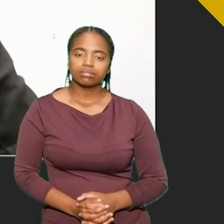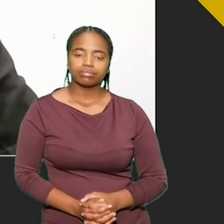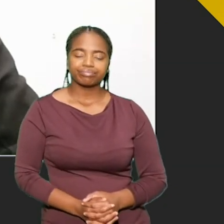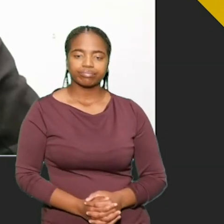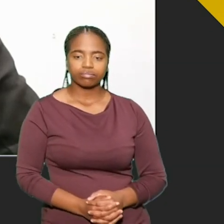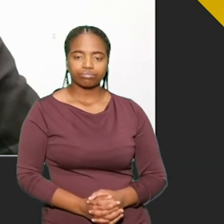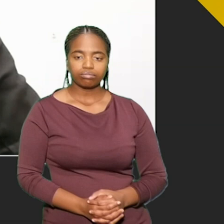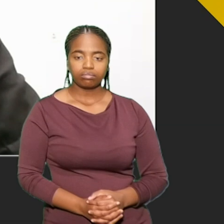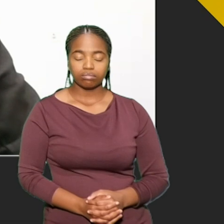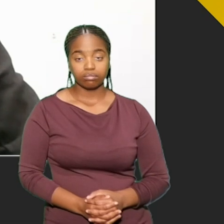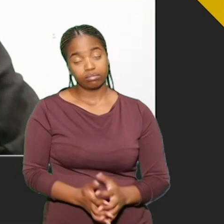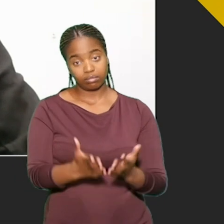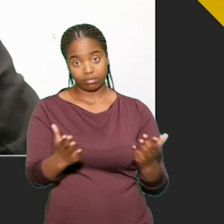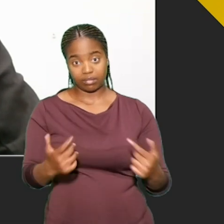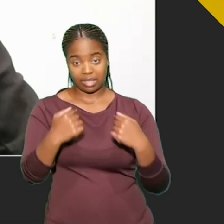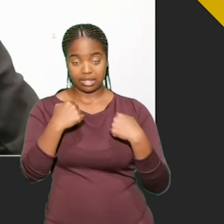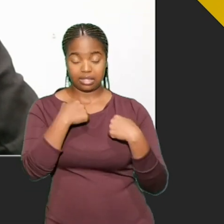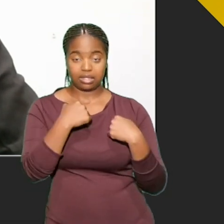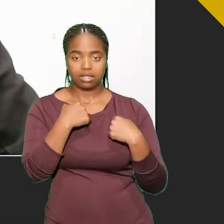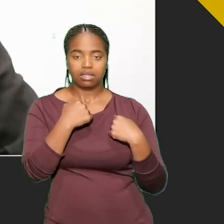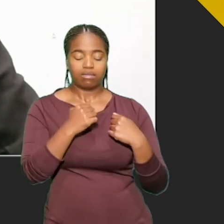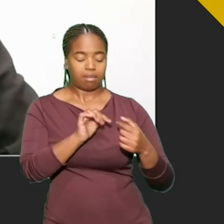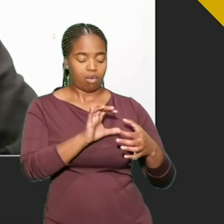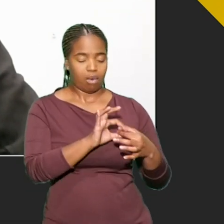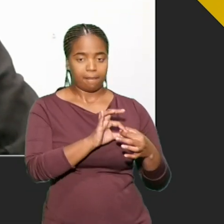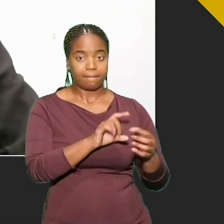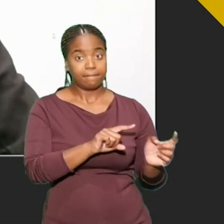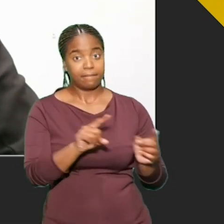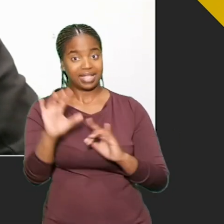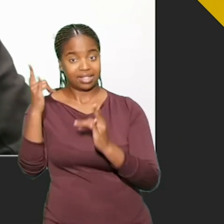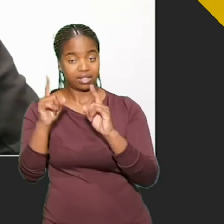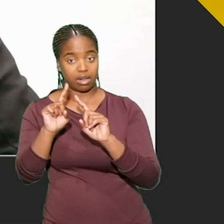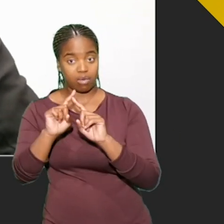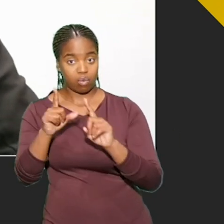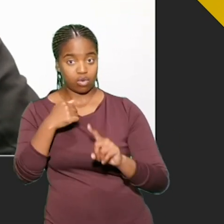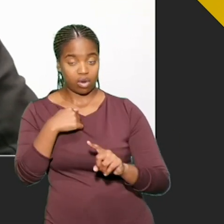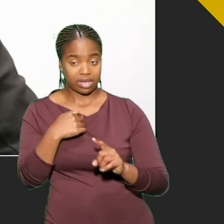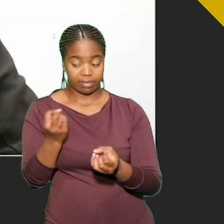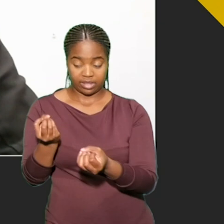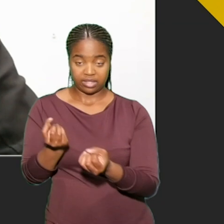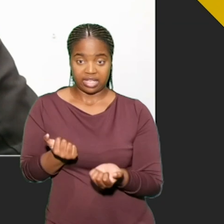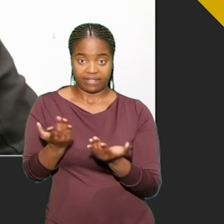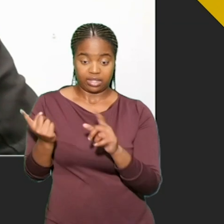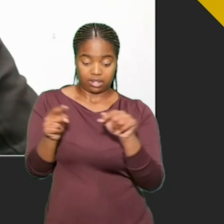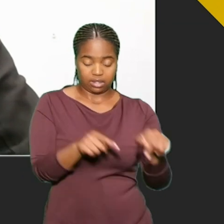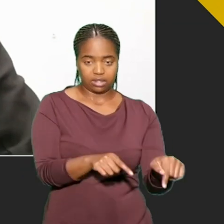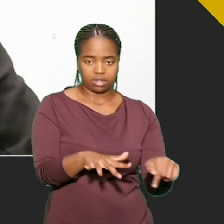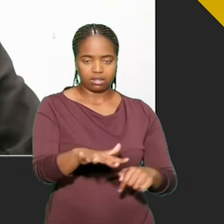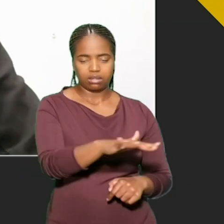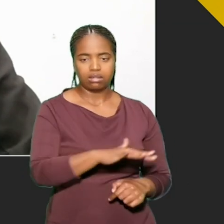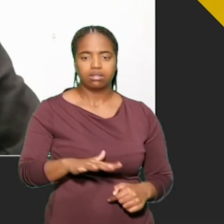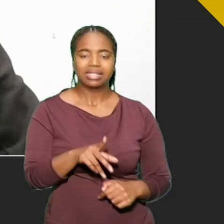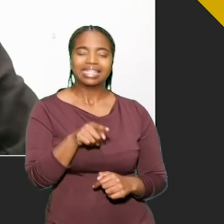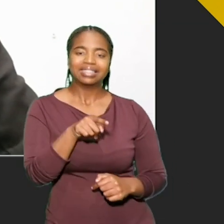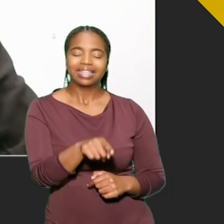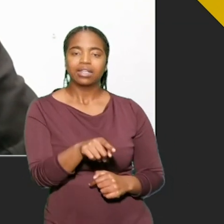So instead of us moving from home to big cities, why cannot the service come to us where we are living? I think that